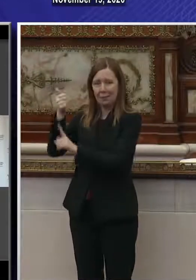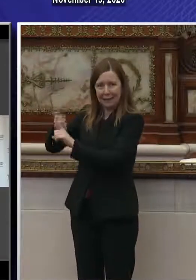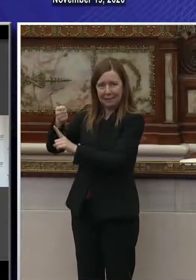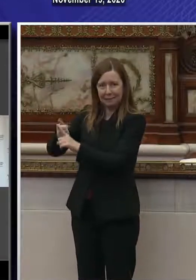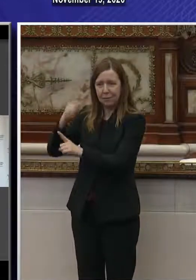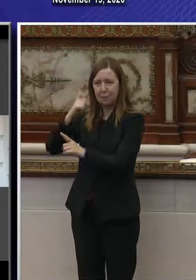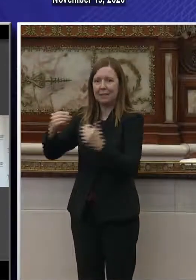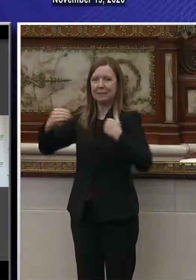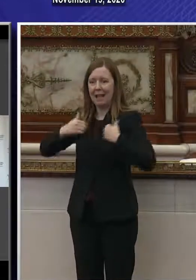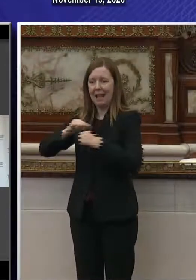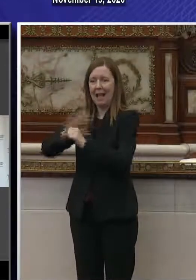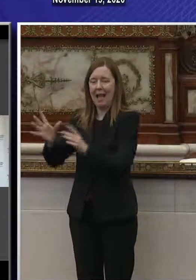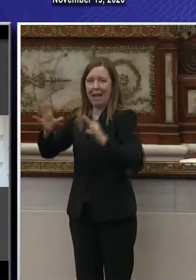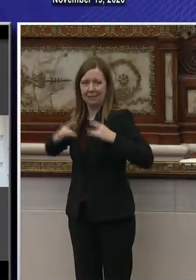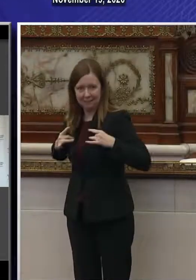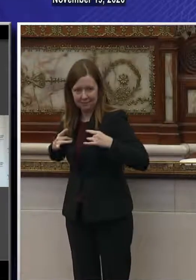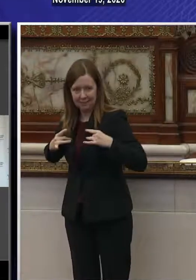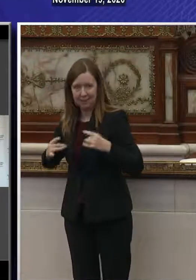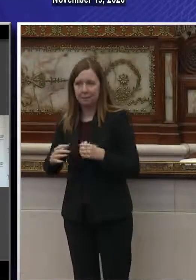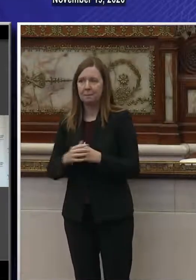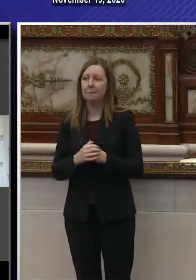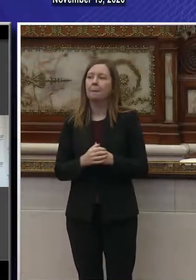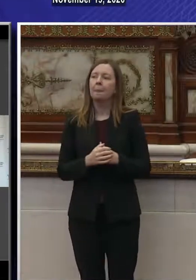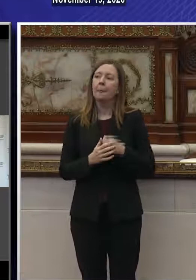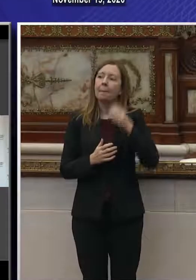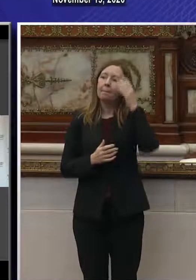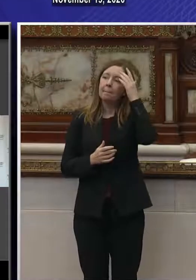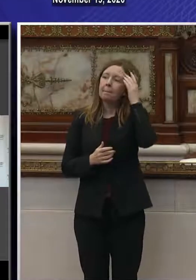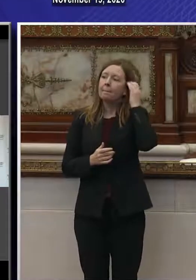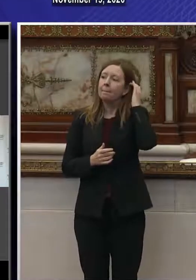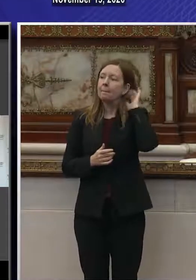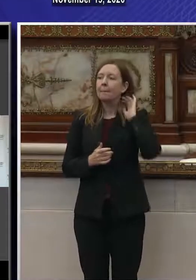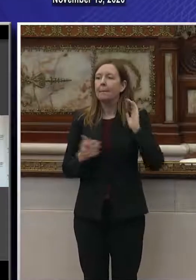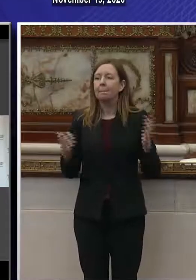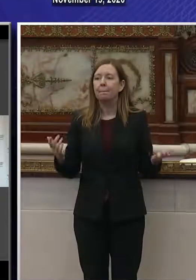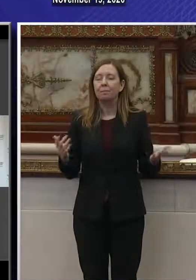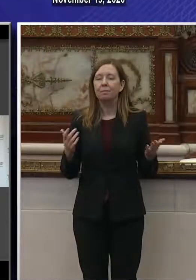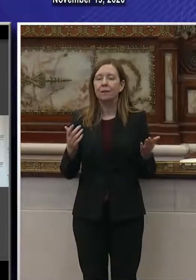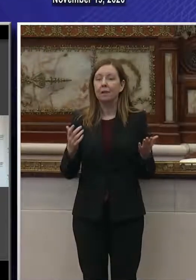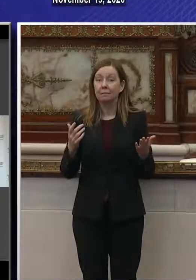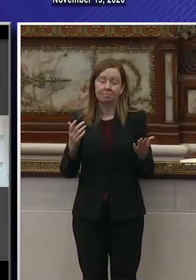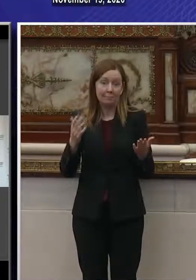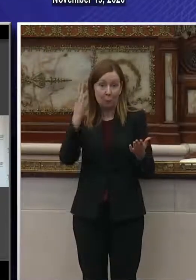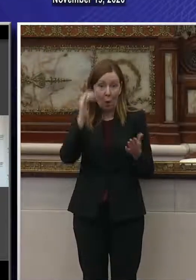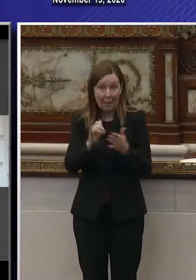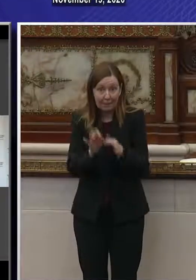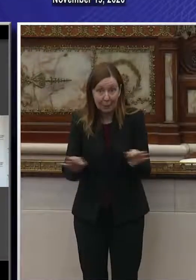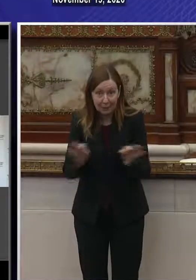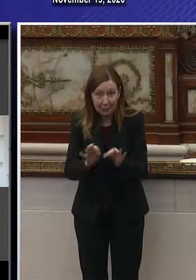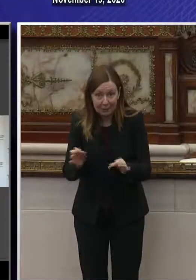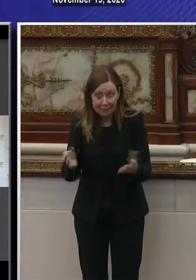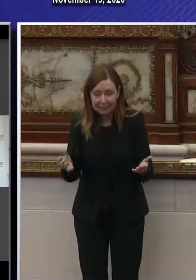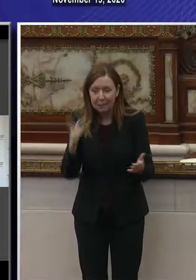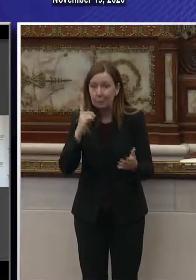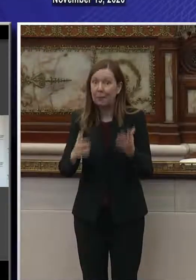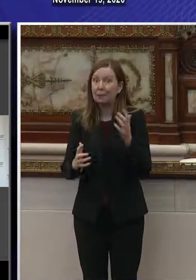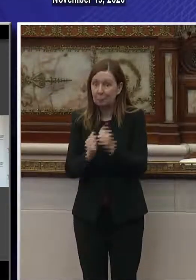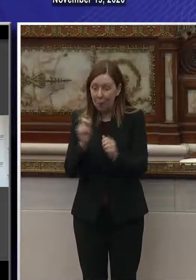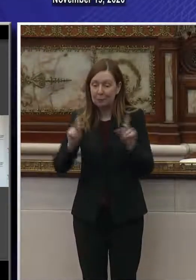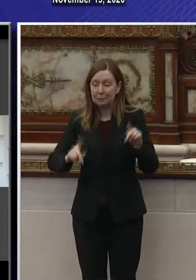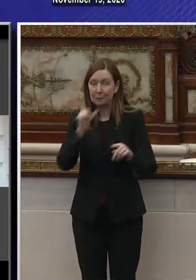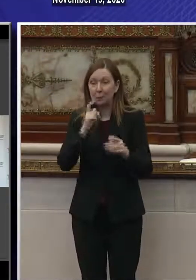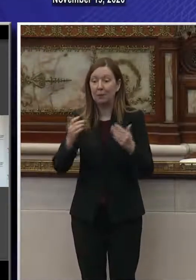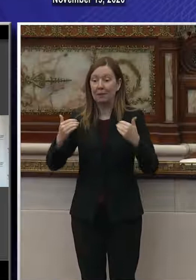who had had SARS-CoV-2 already? Why would that be important? Because the majority of the people who have